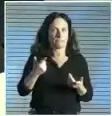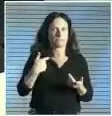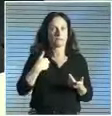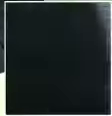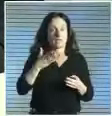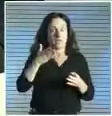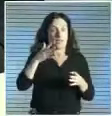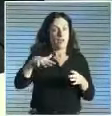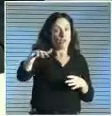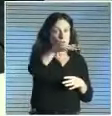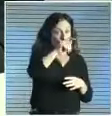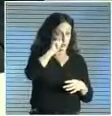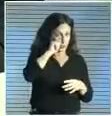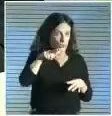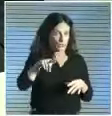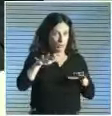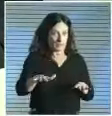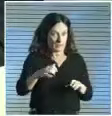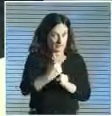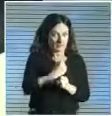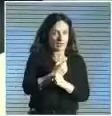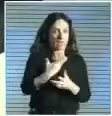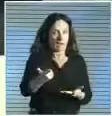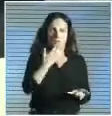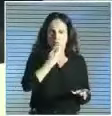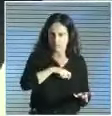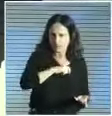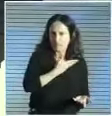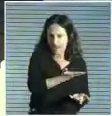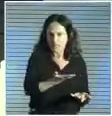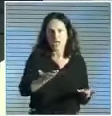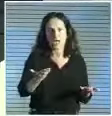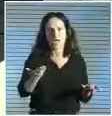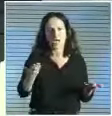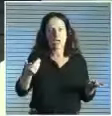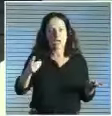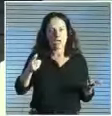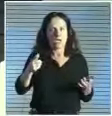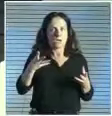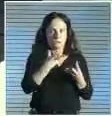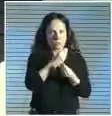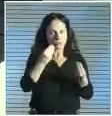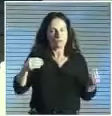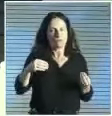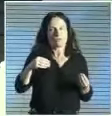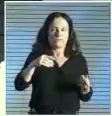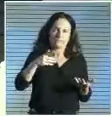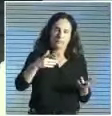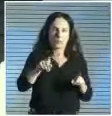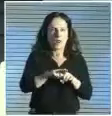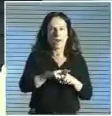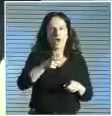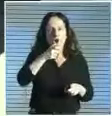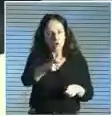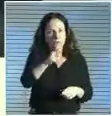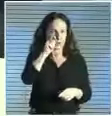well, what normally in Spain we call turismophobia, which is the reaction created in the general